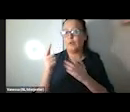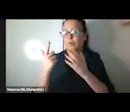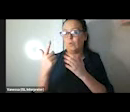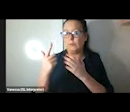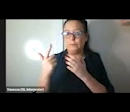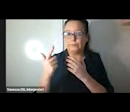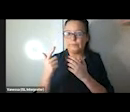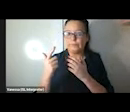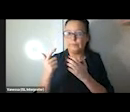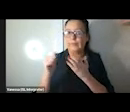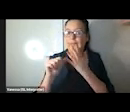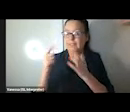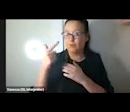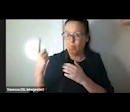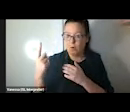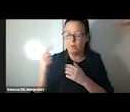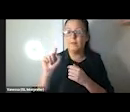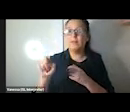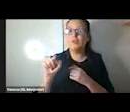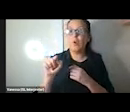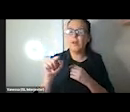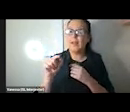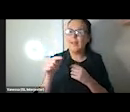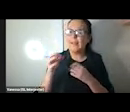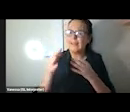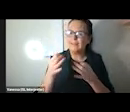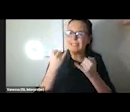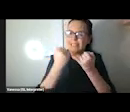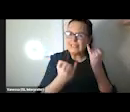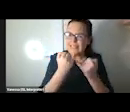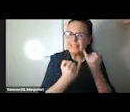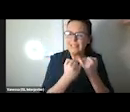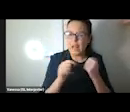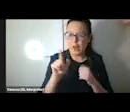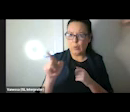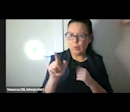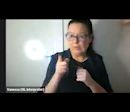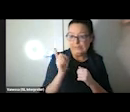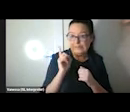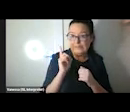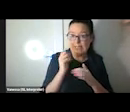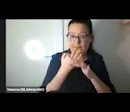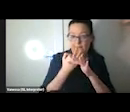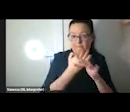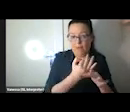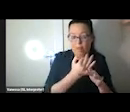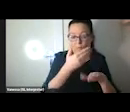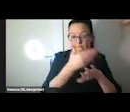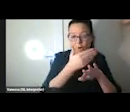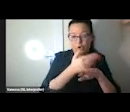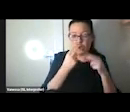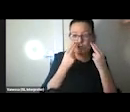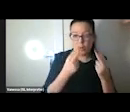detail, which assists in demonstrating that you have actually complied with the functional requirement. So